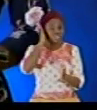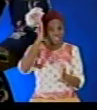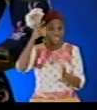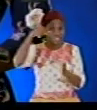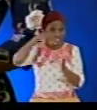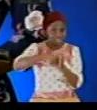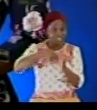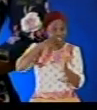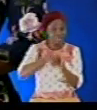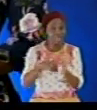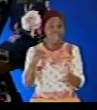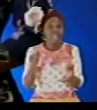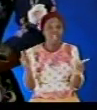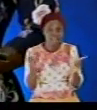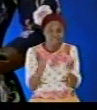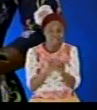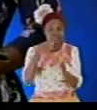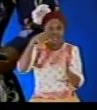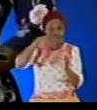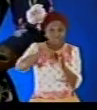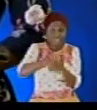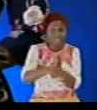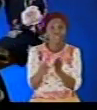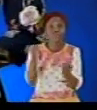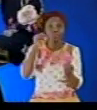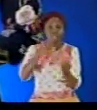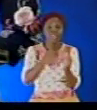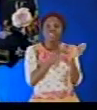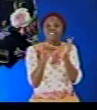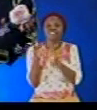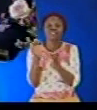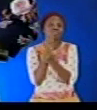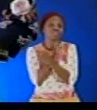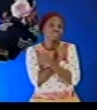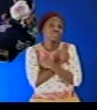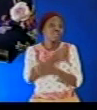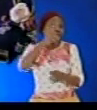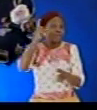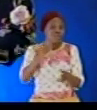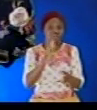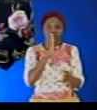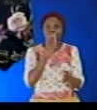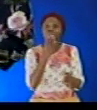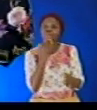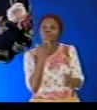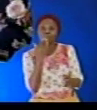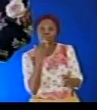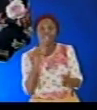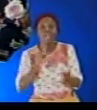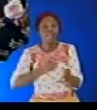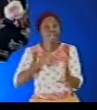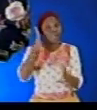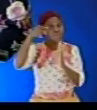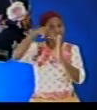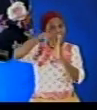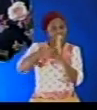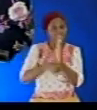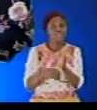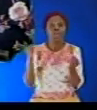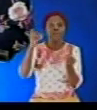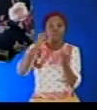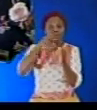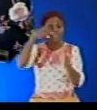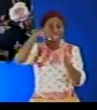dig a little deeper. Jesus' word must be sweeter. How we dig a little deeper, deeper